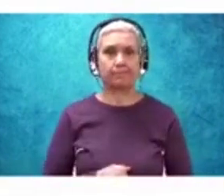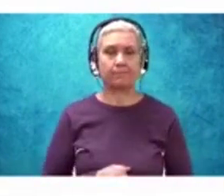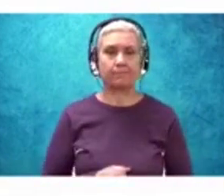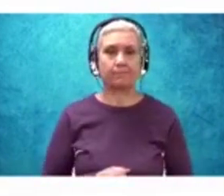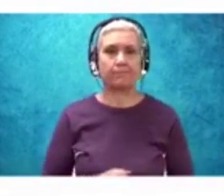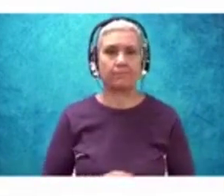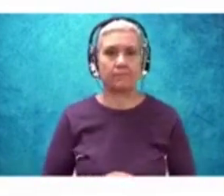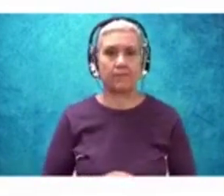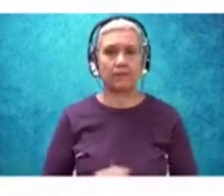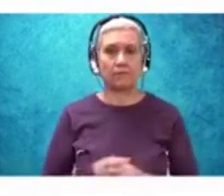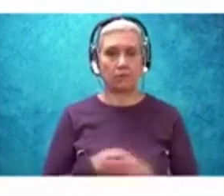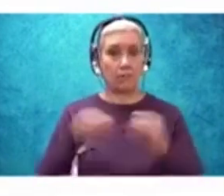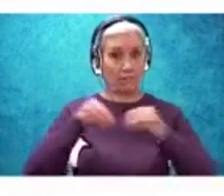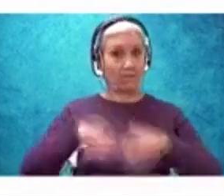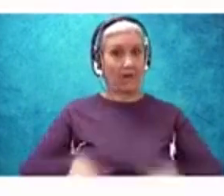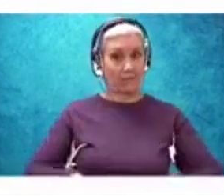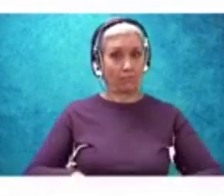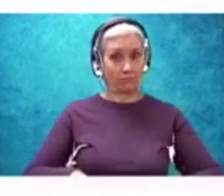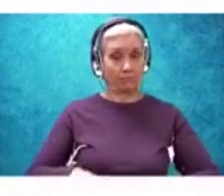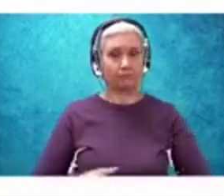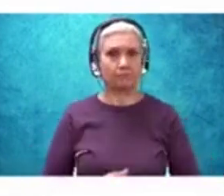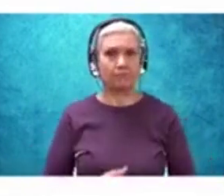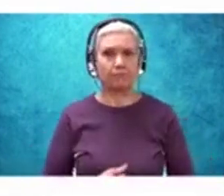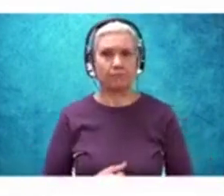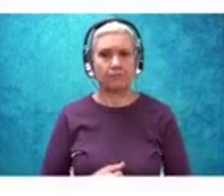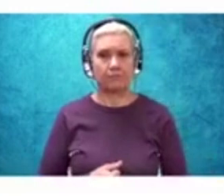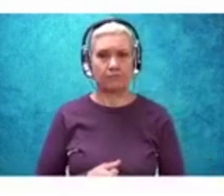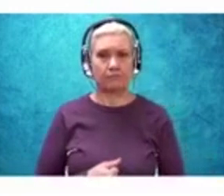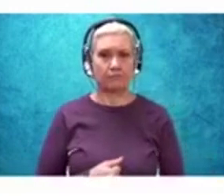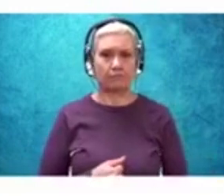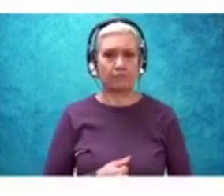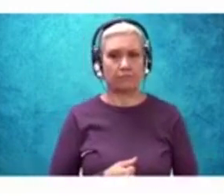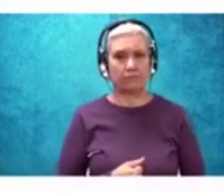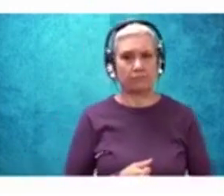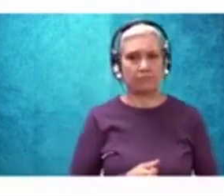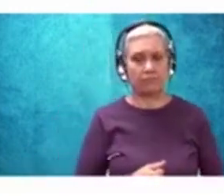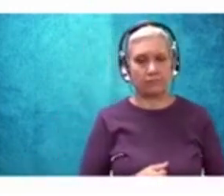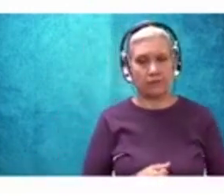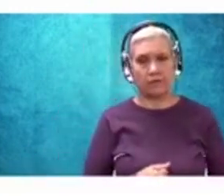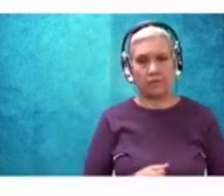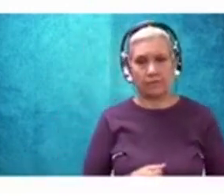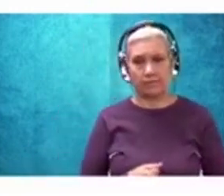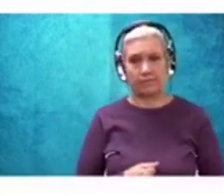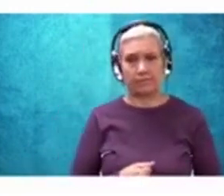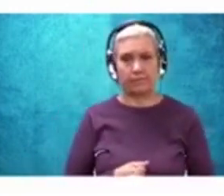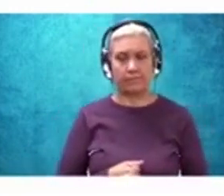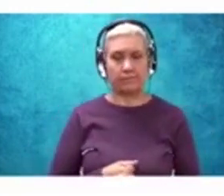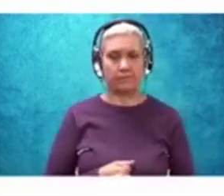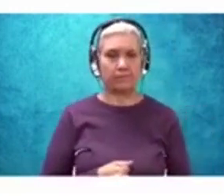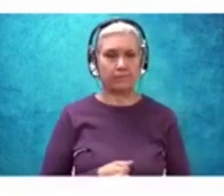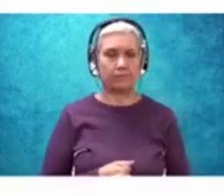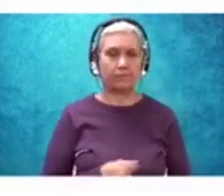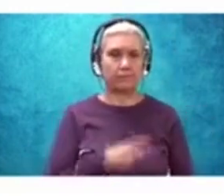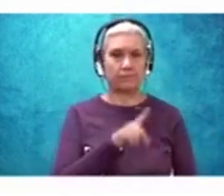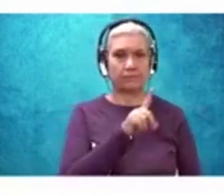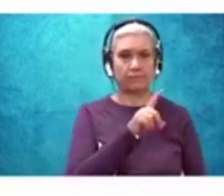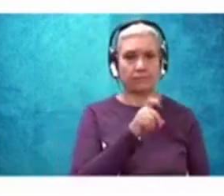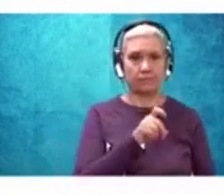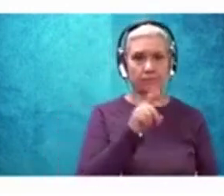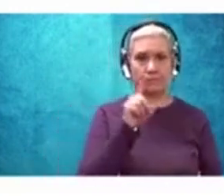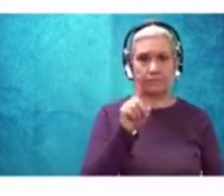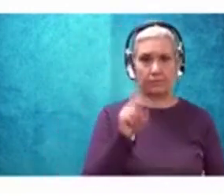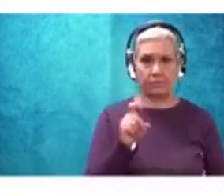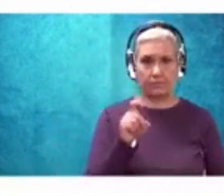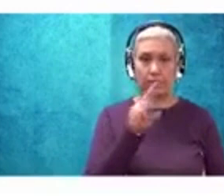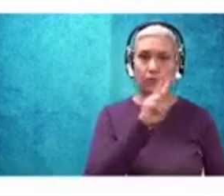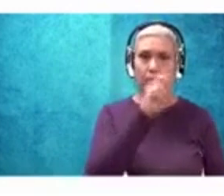we're looking to decompose these, I've got 1x, 1x, 1x, and that totals 3x. On the side here, I've got 1x and 1x. That